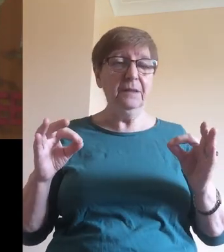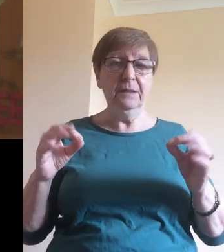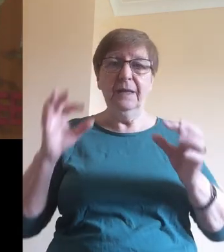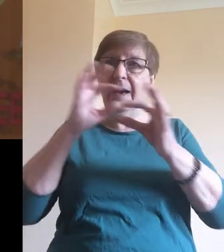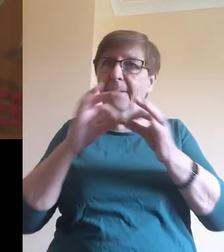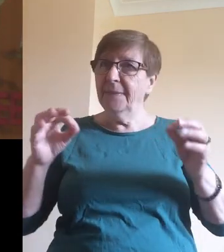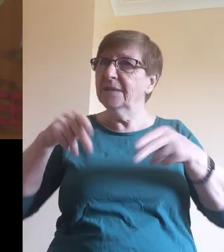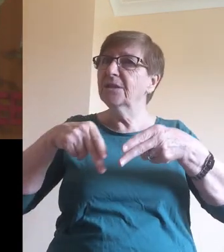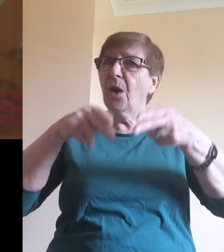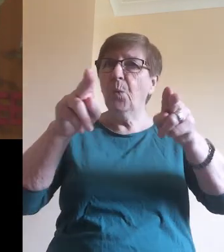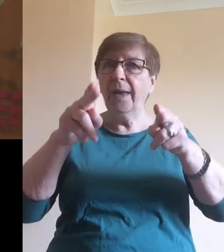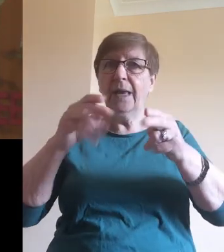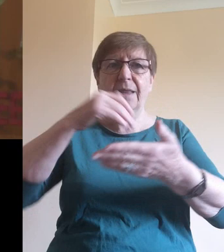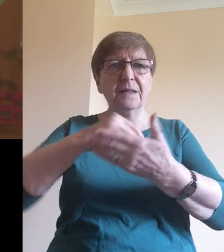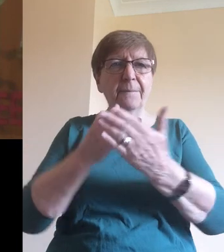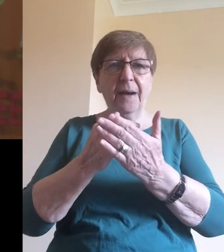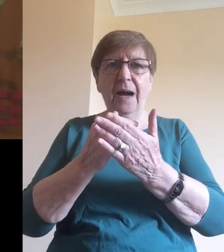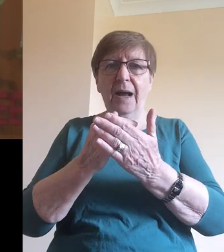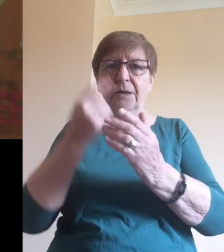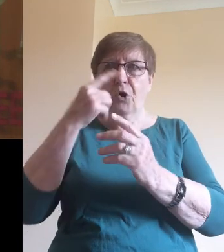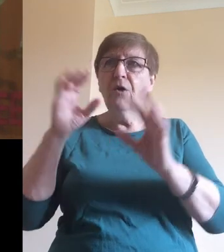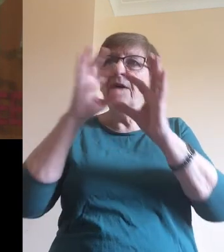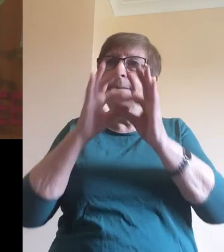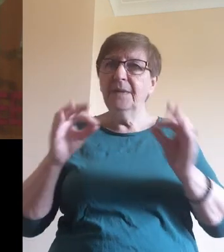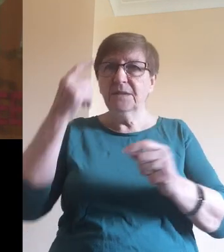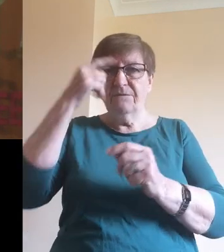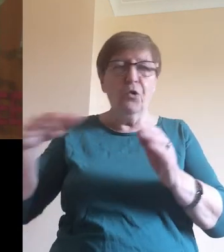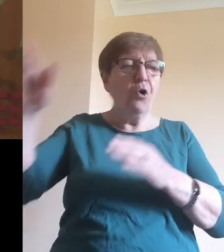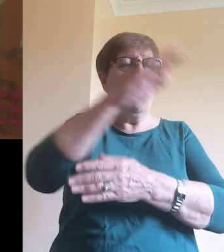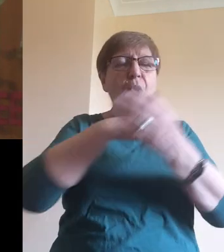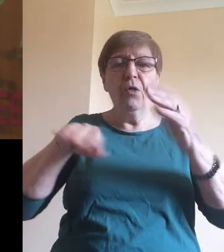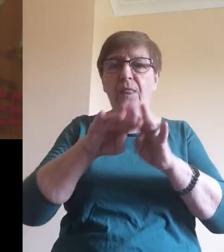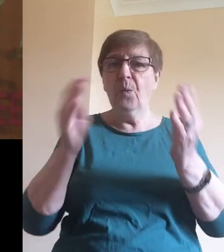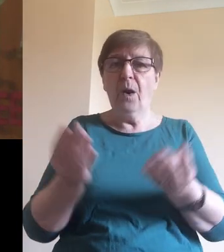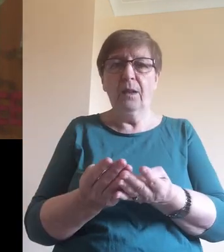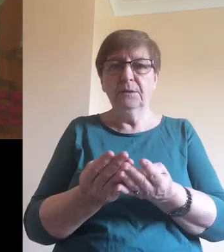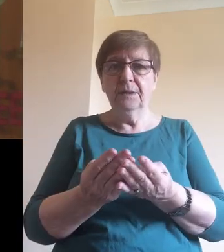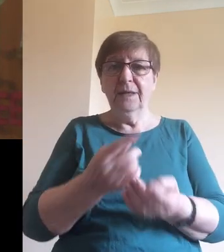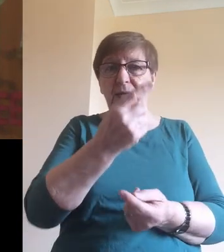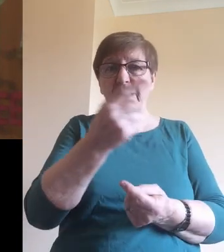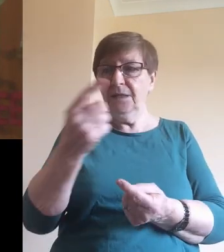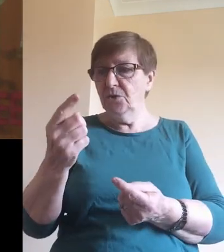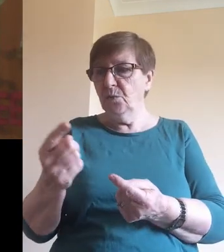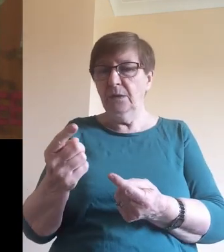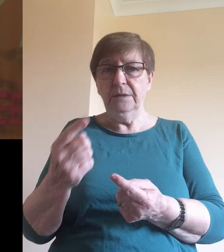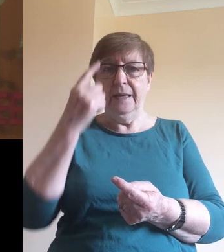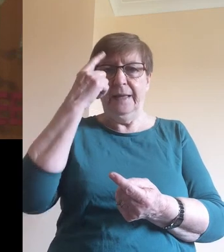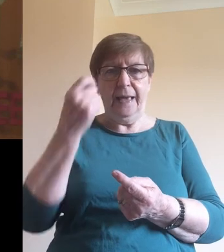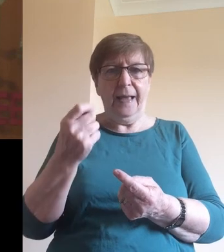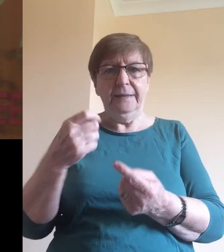is overall part of a big peace for all of creation. For each of them do harm as well as do good.